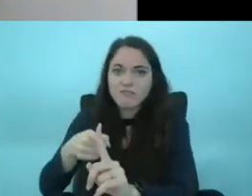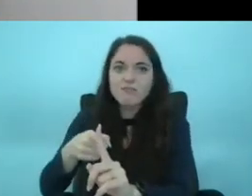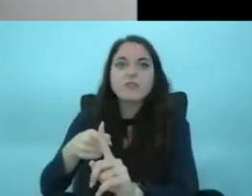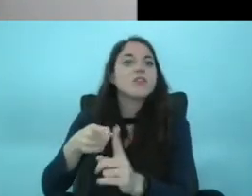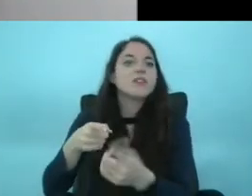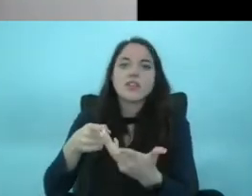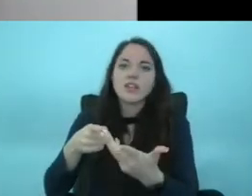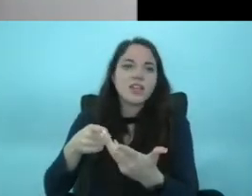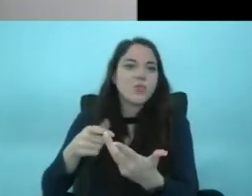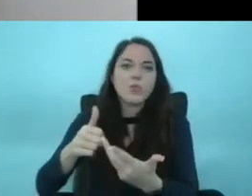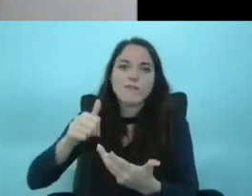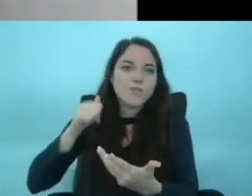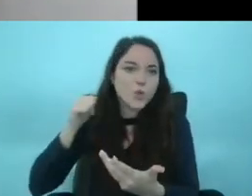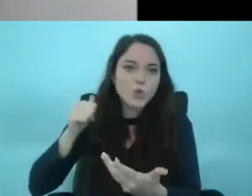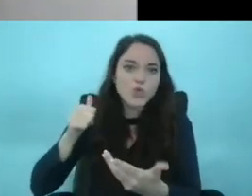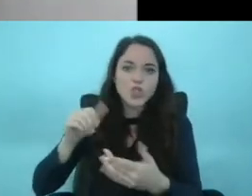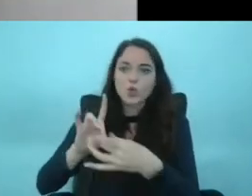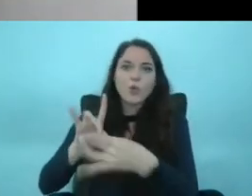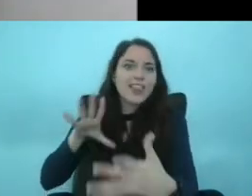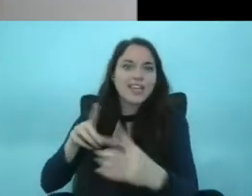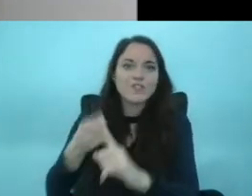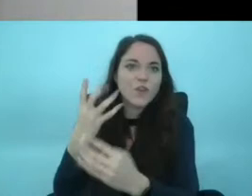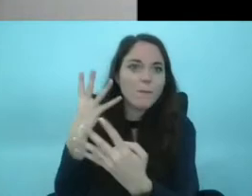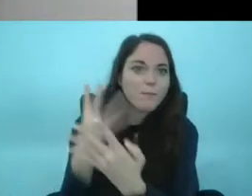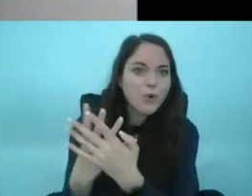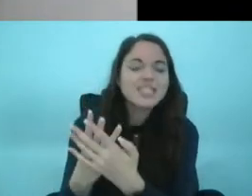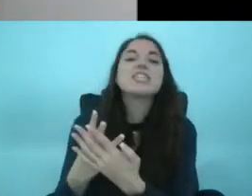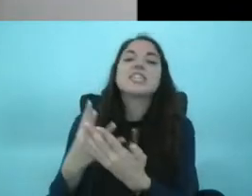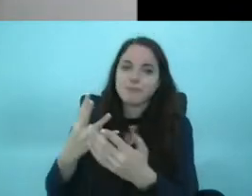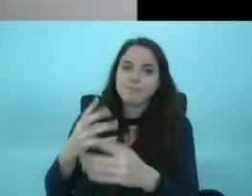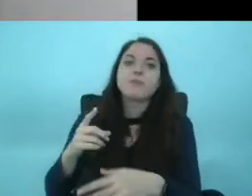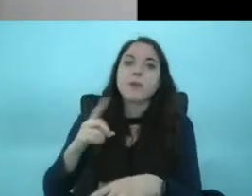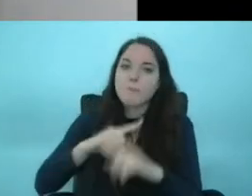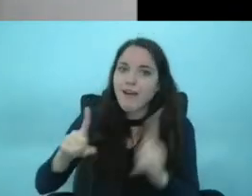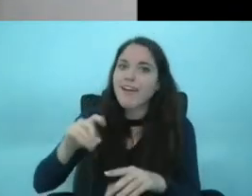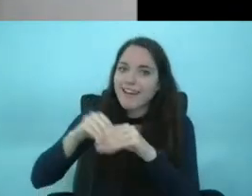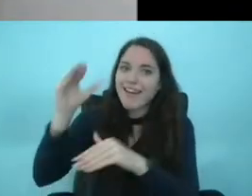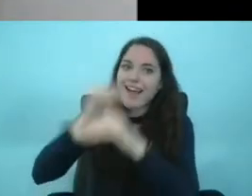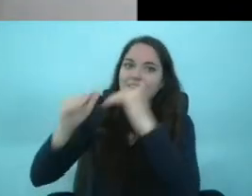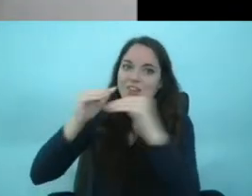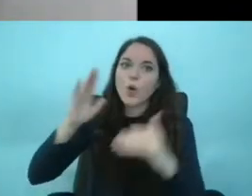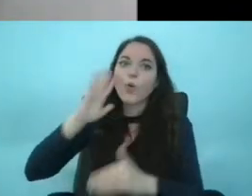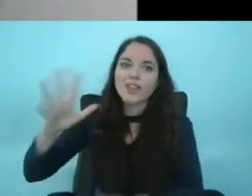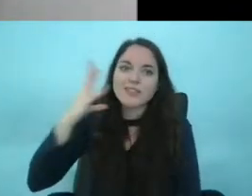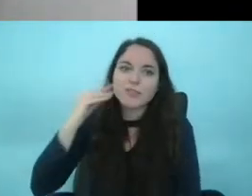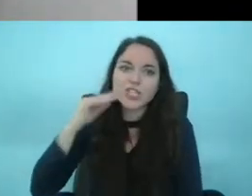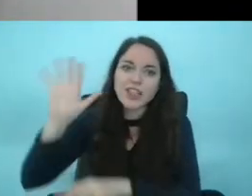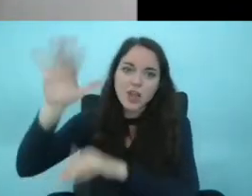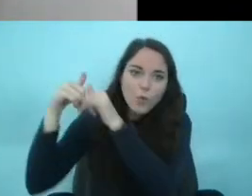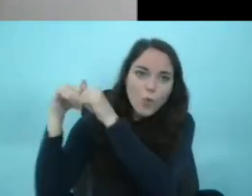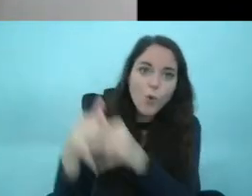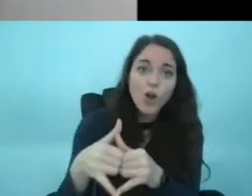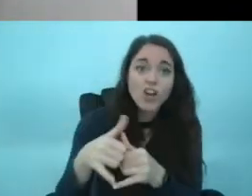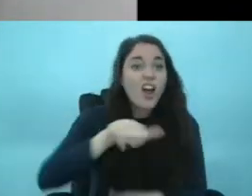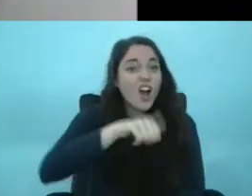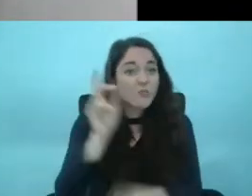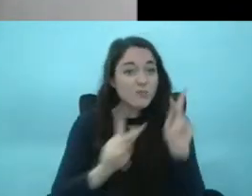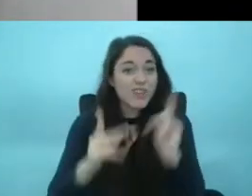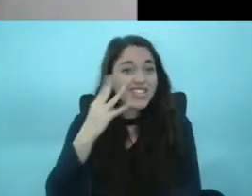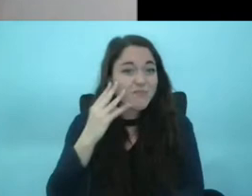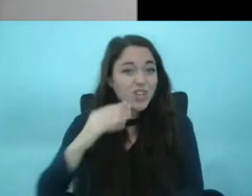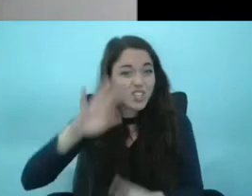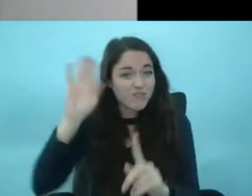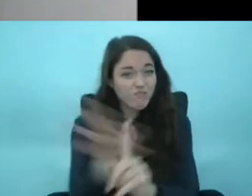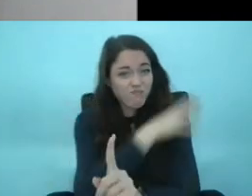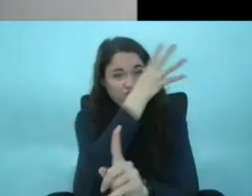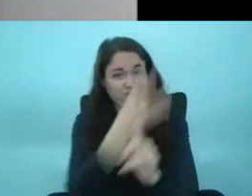resurrection. But other experienced torture in the public. They were even